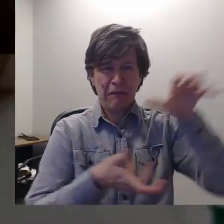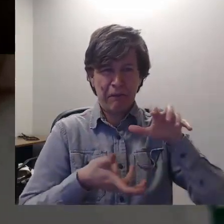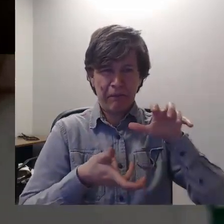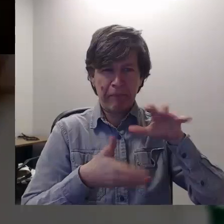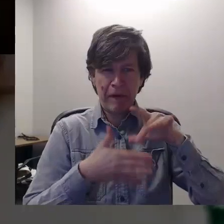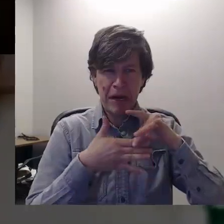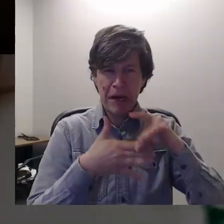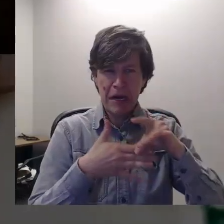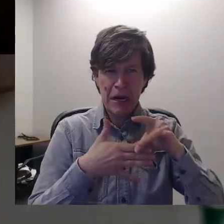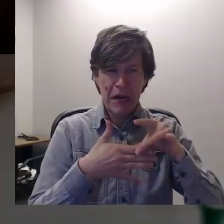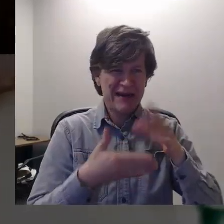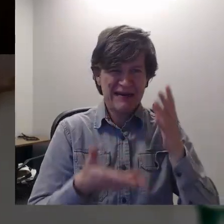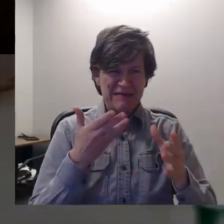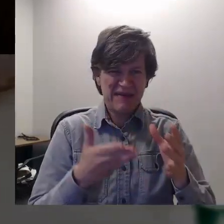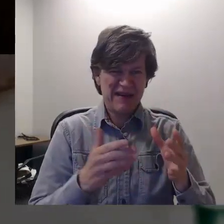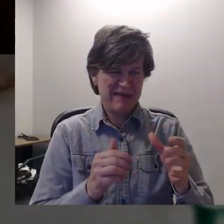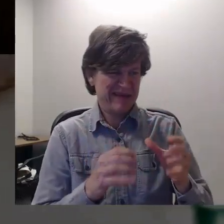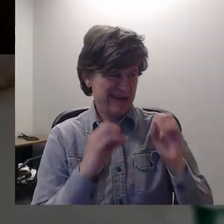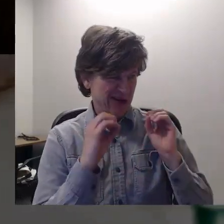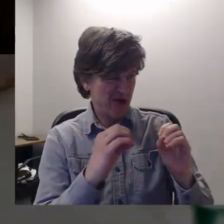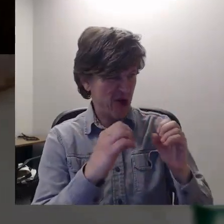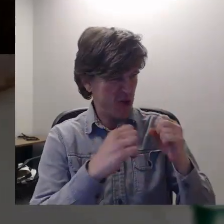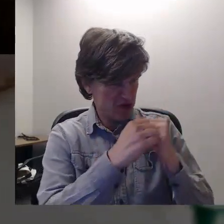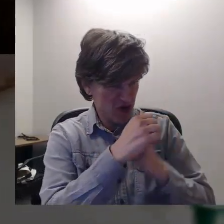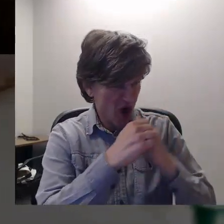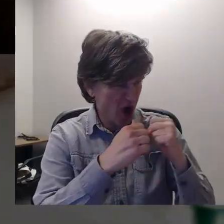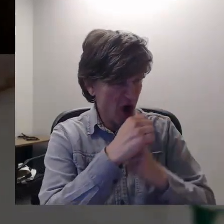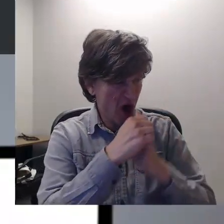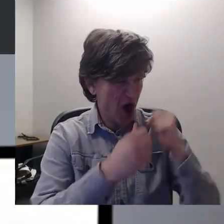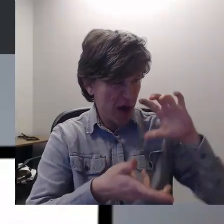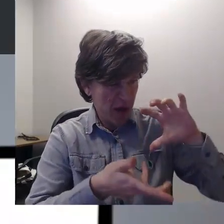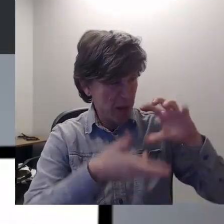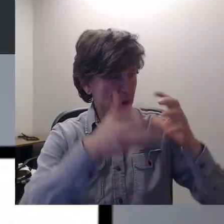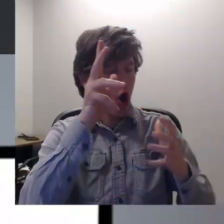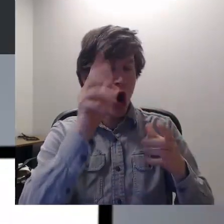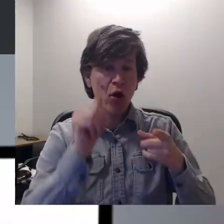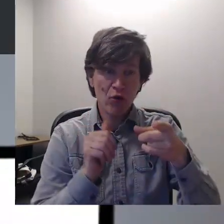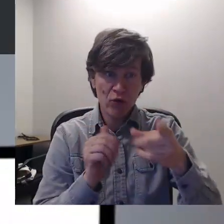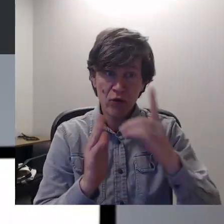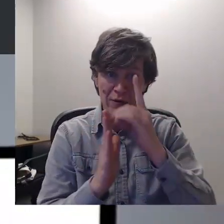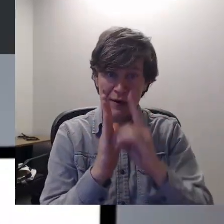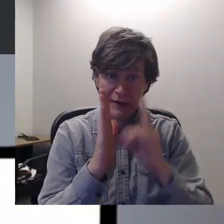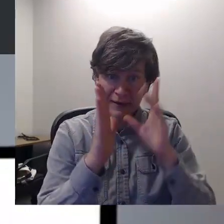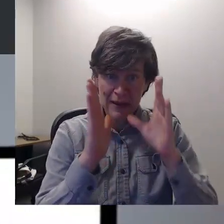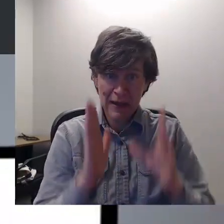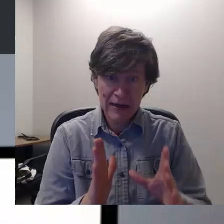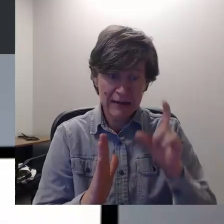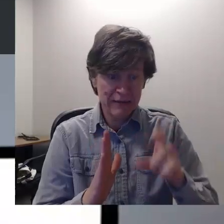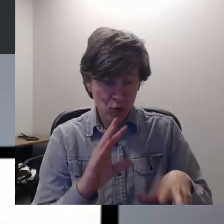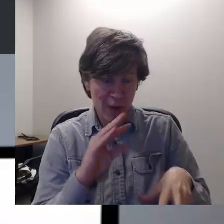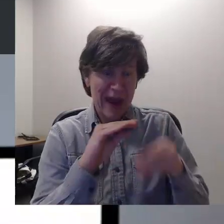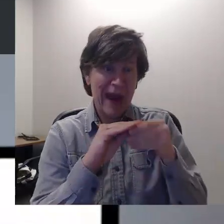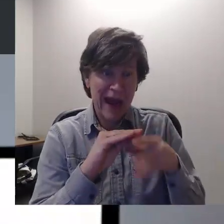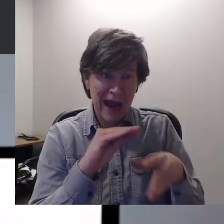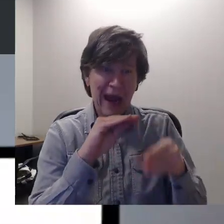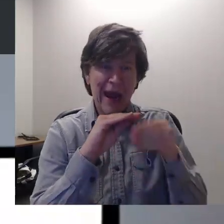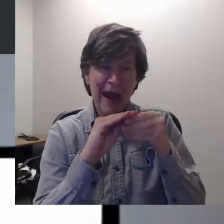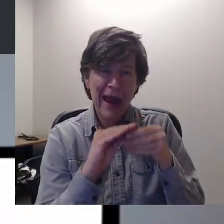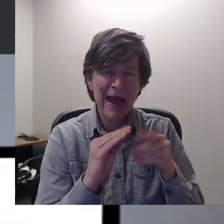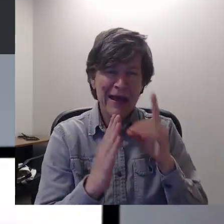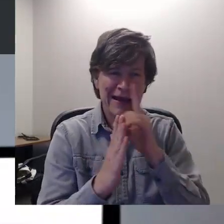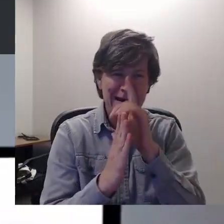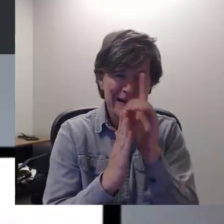client doesn't have any sort of rhythm or structure to it whatsoever. It's chaotic. And you as a designer have to build in the design principles to